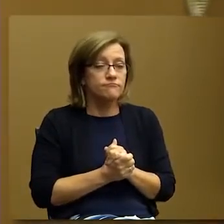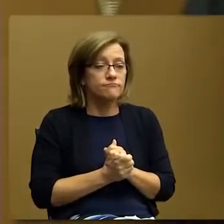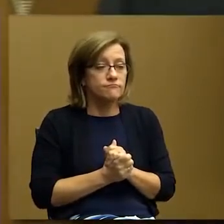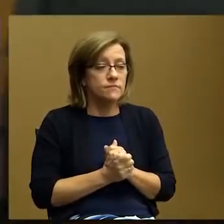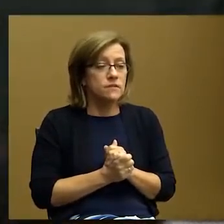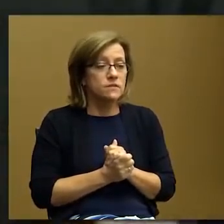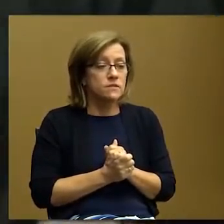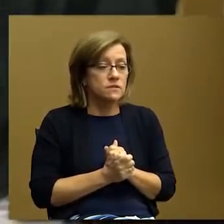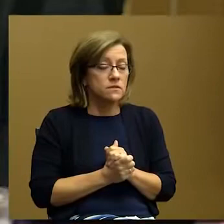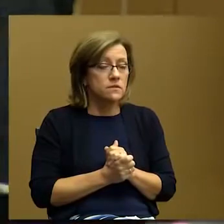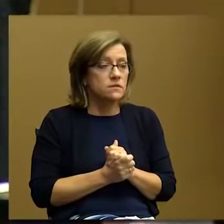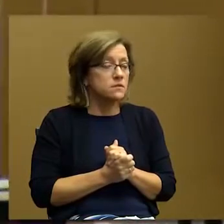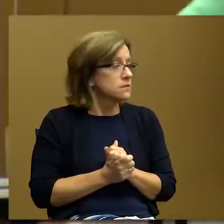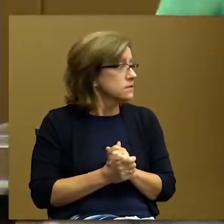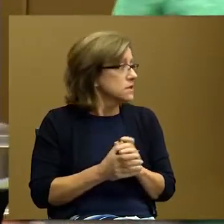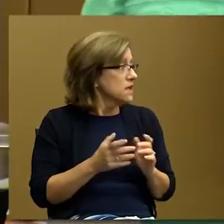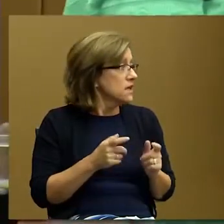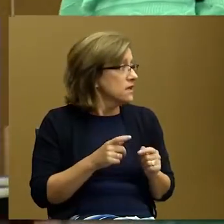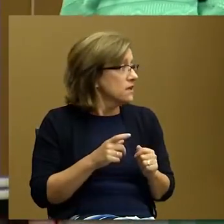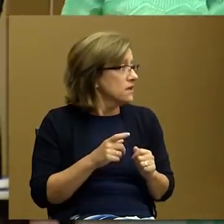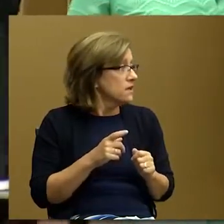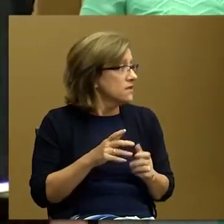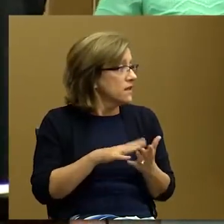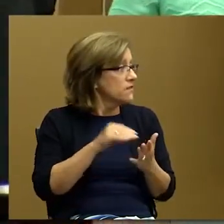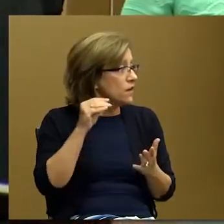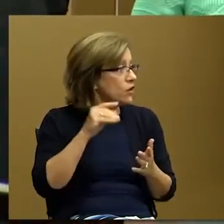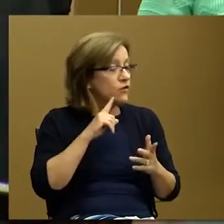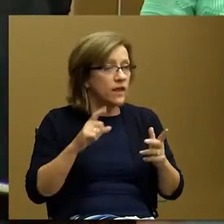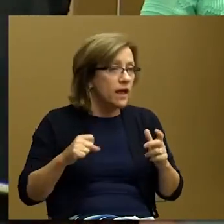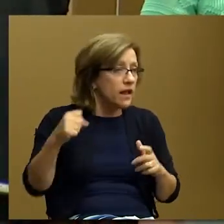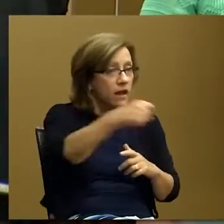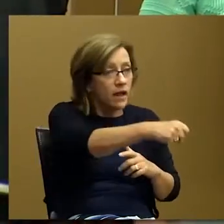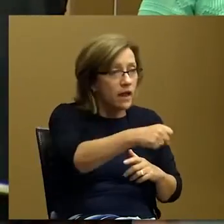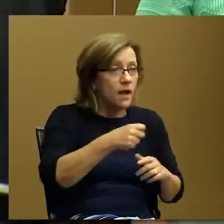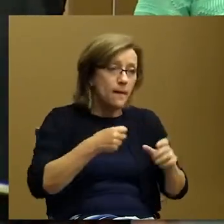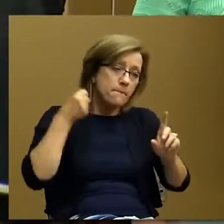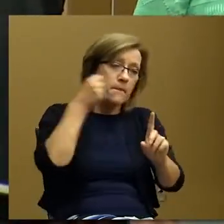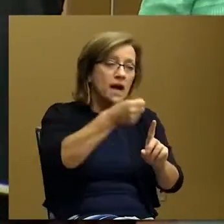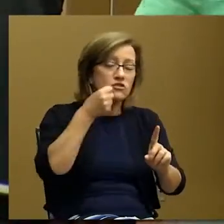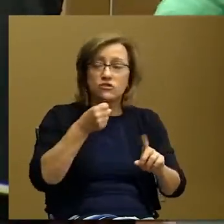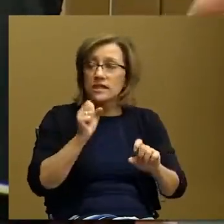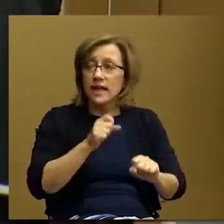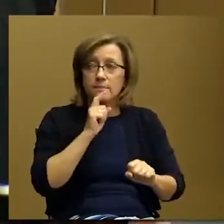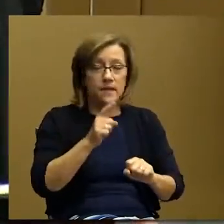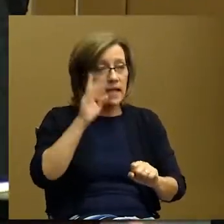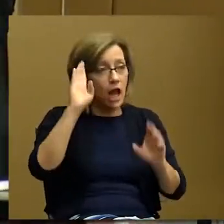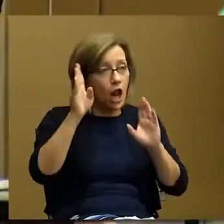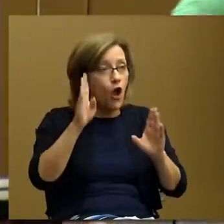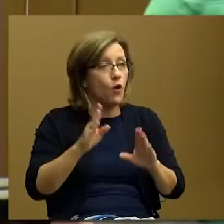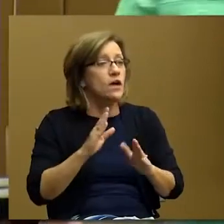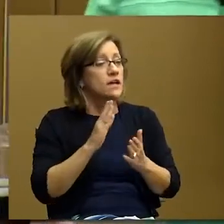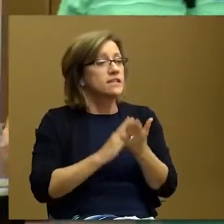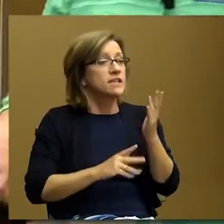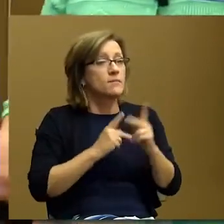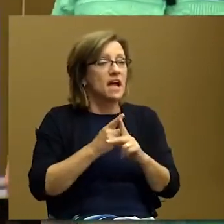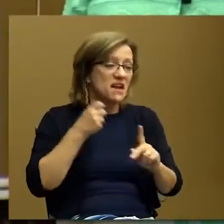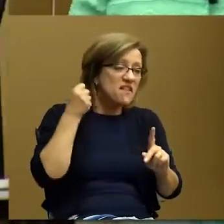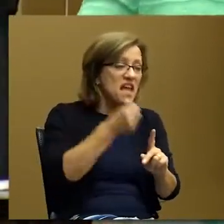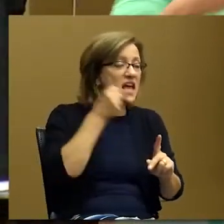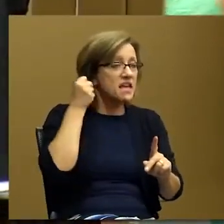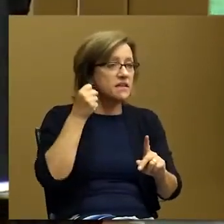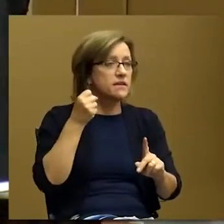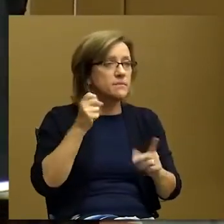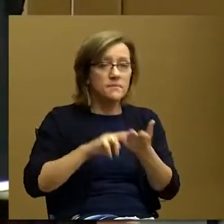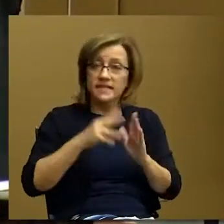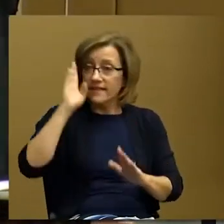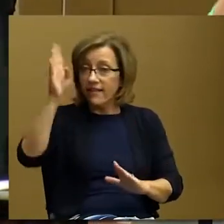they've learned that this can be hello. You know, some kind of hitting or